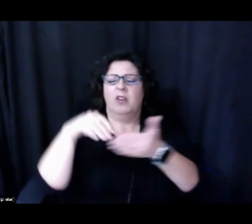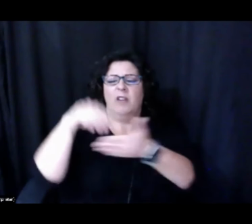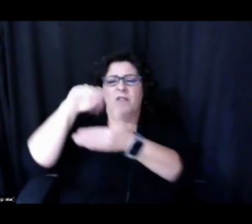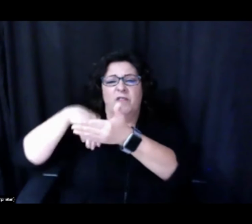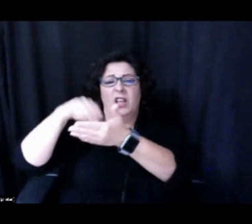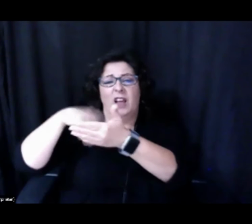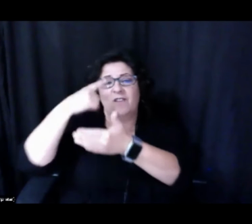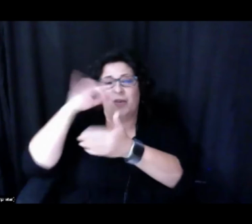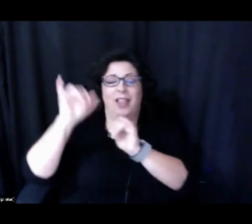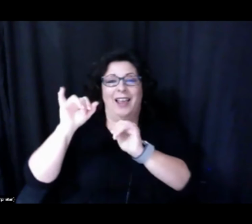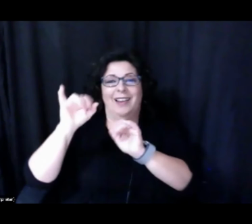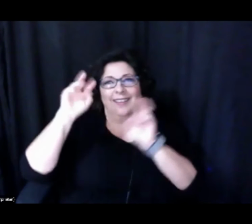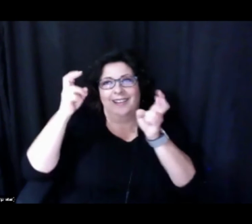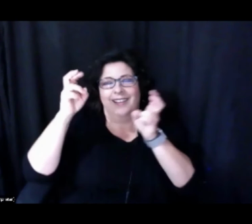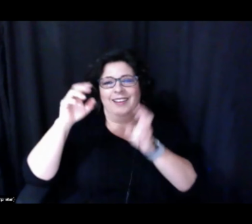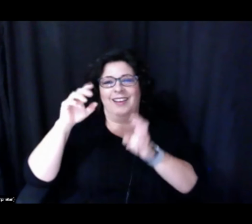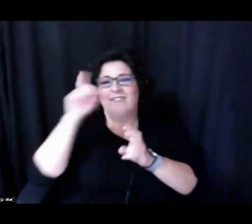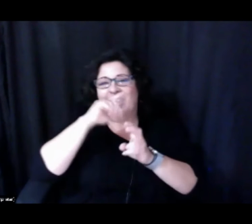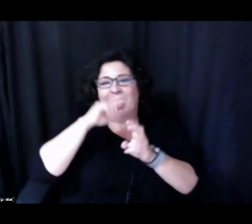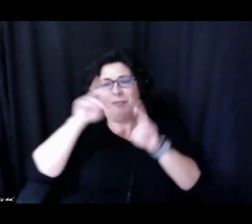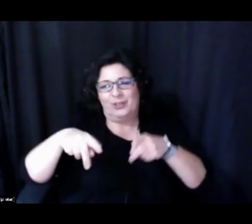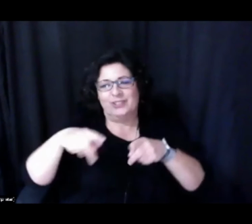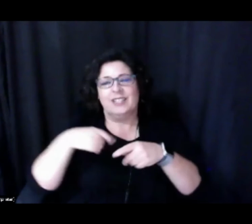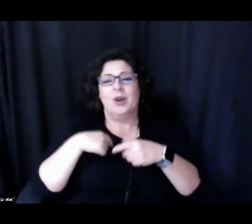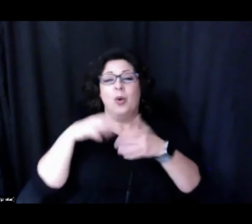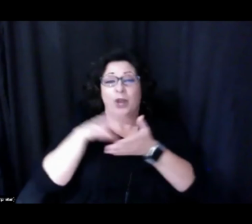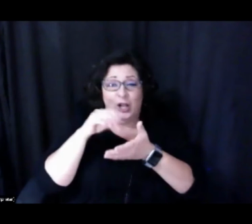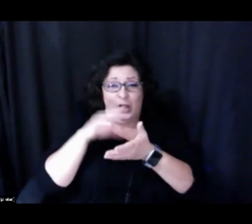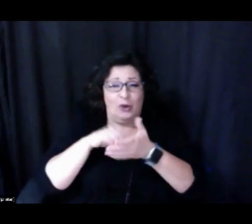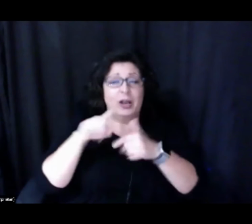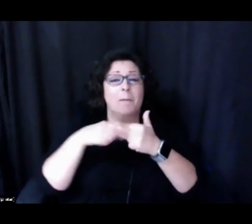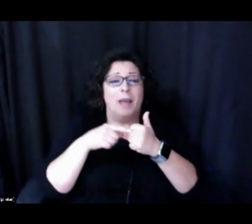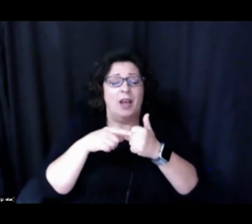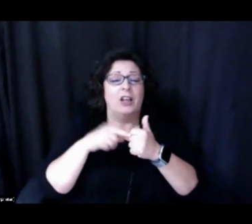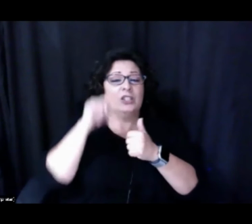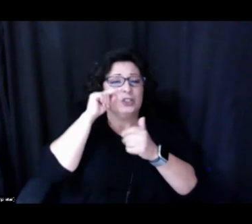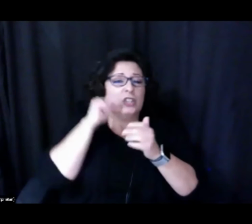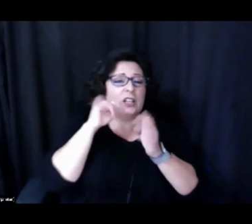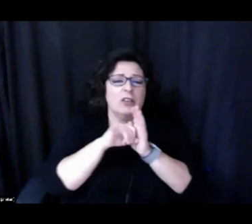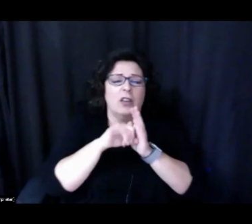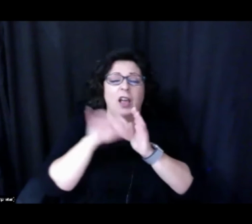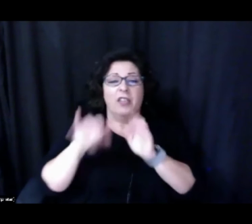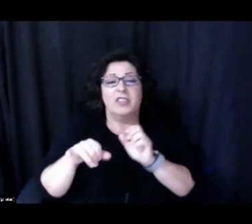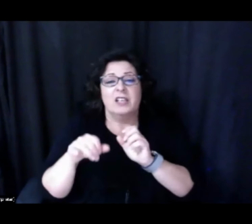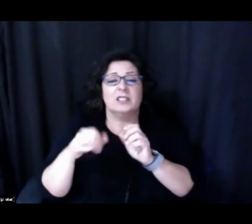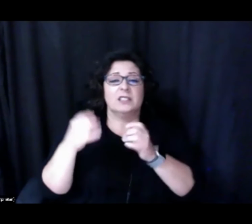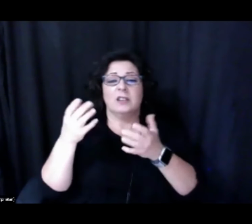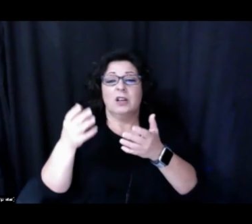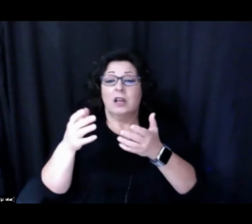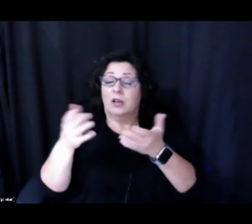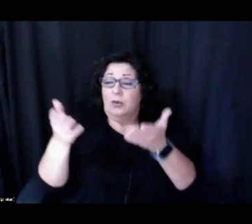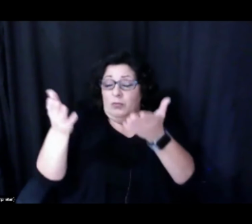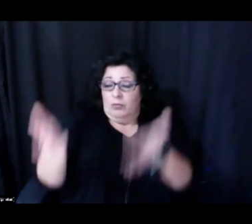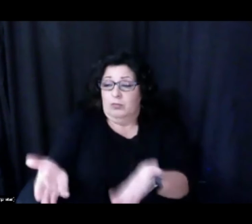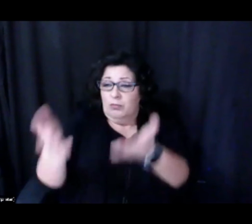imaginary person. So we've learned about gender identity, and this imaginary person identifies as a